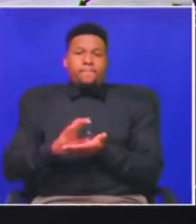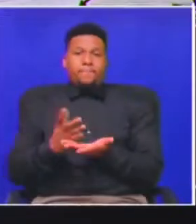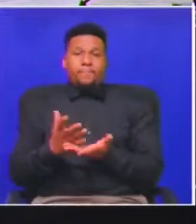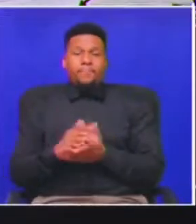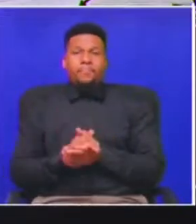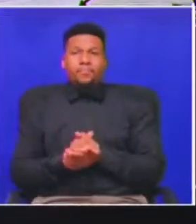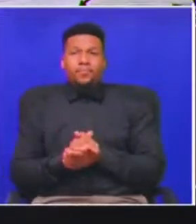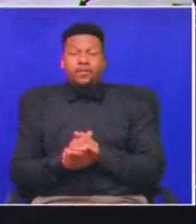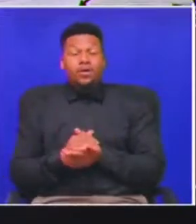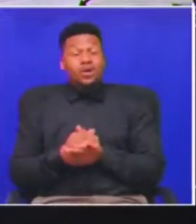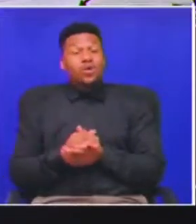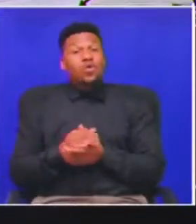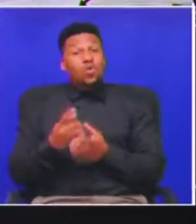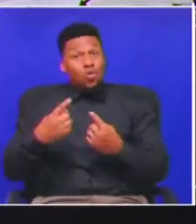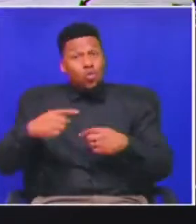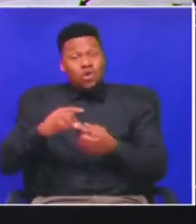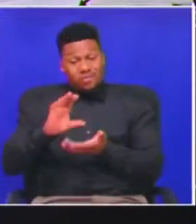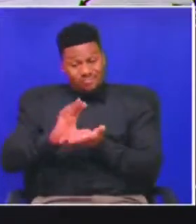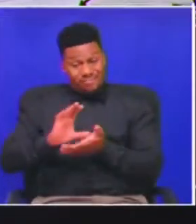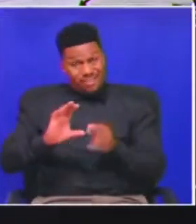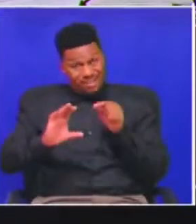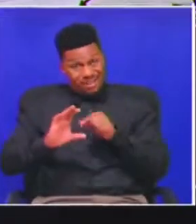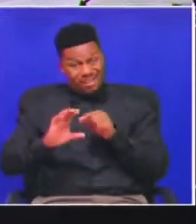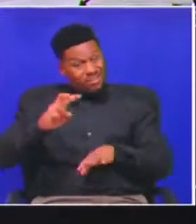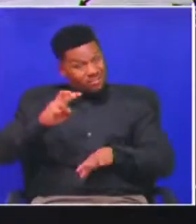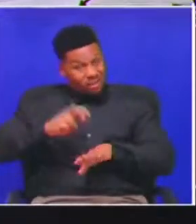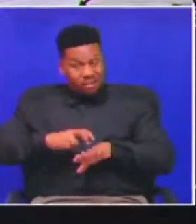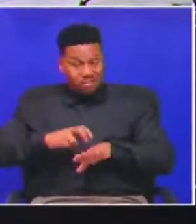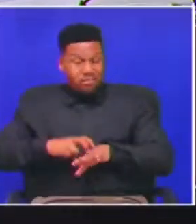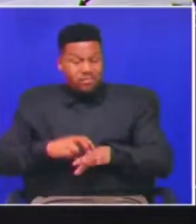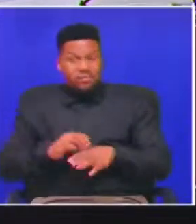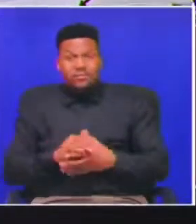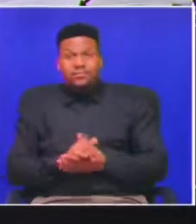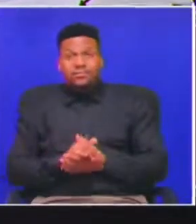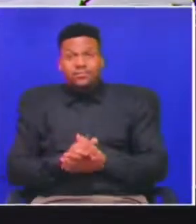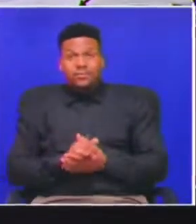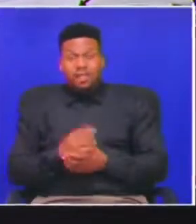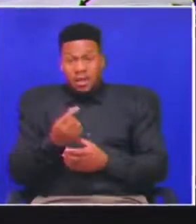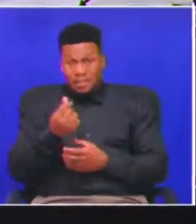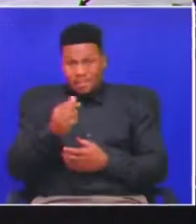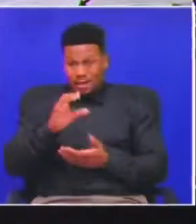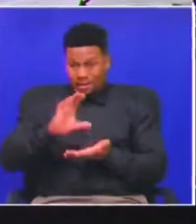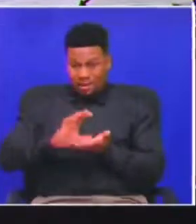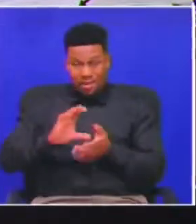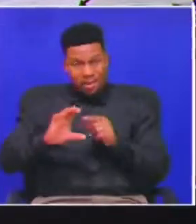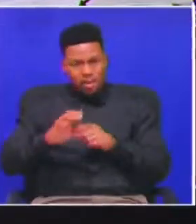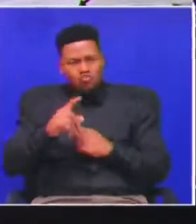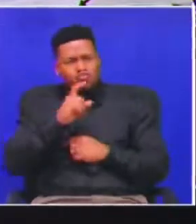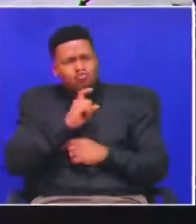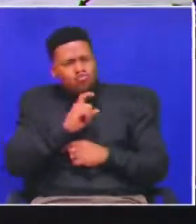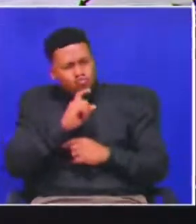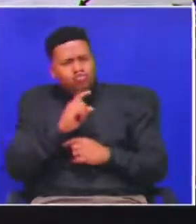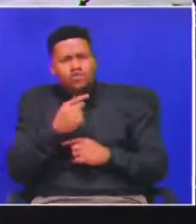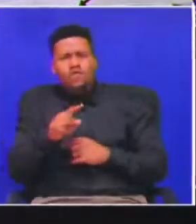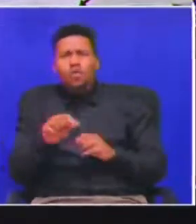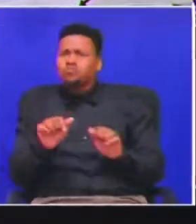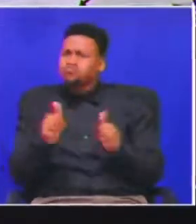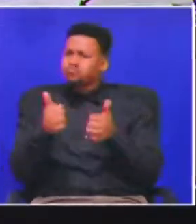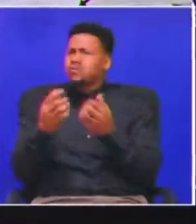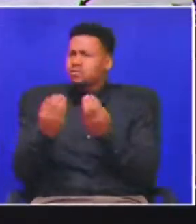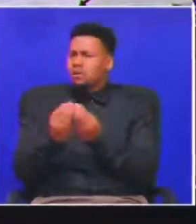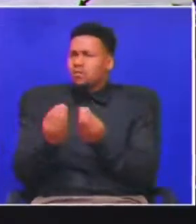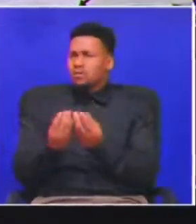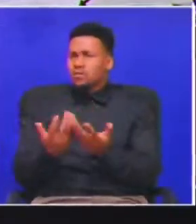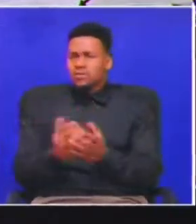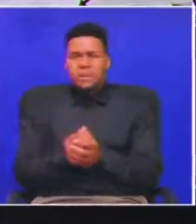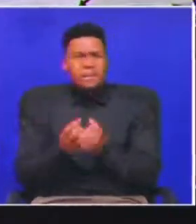our part, capital that we will be able to utilize to good effect. And some of the things that we have done in the